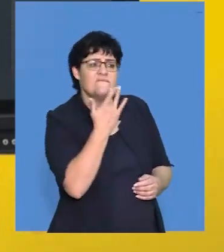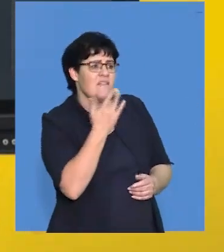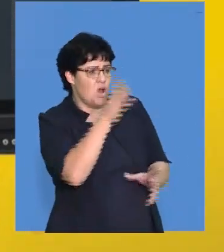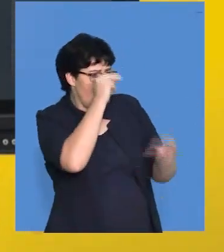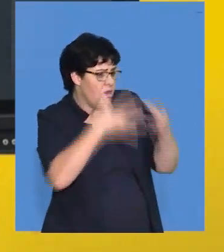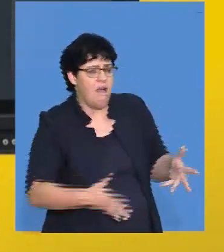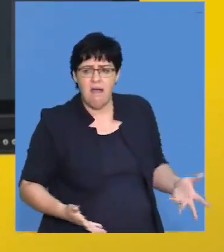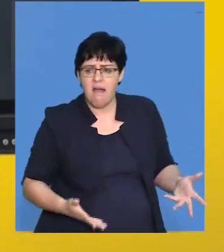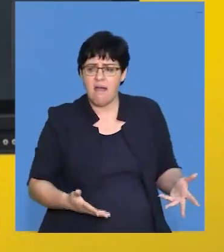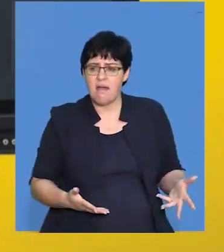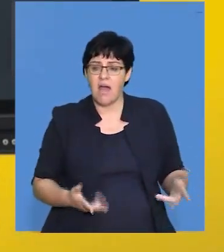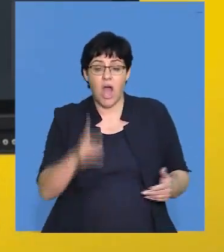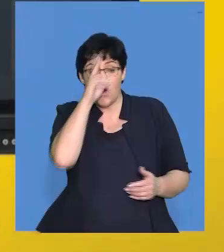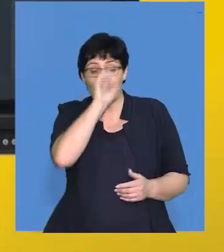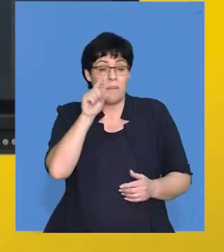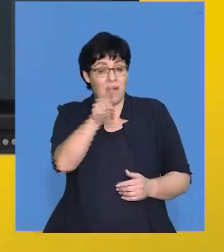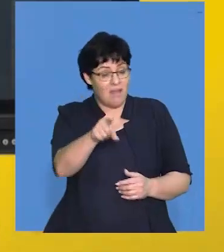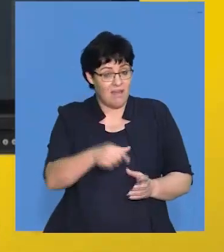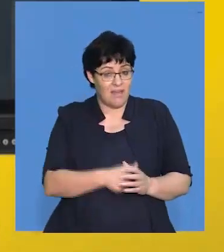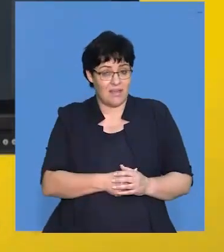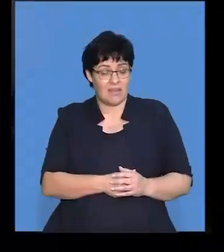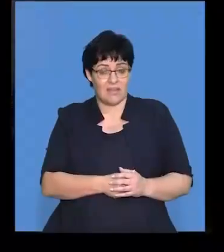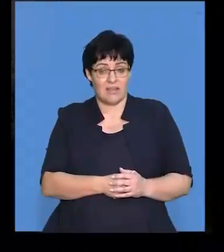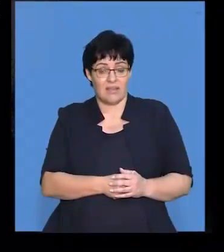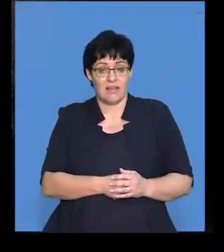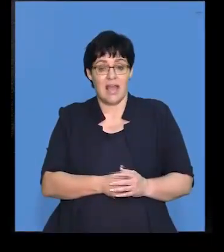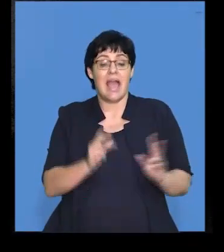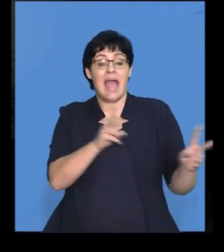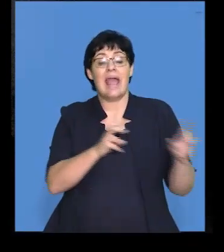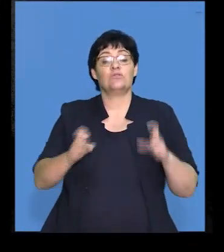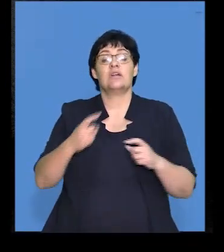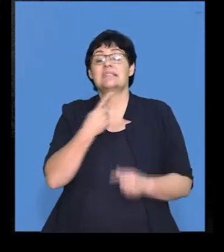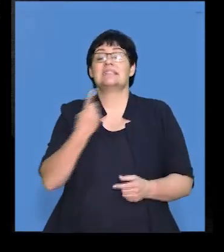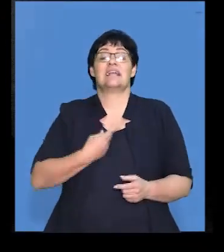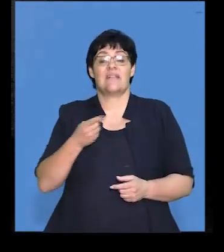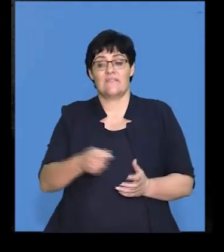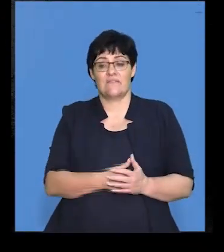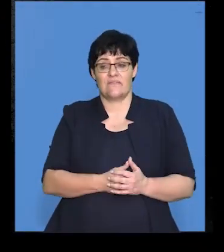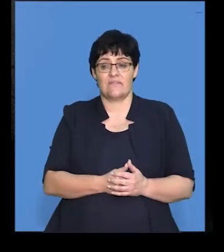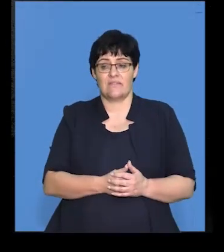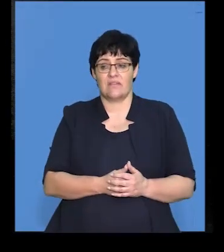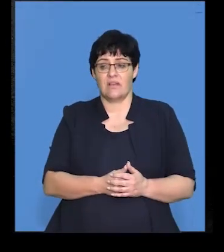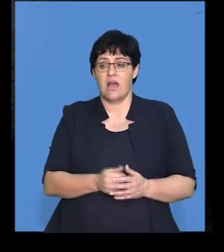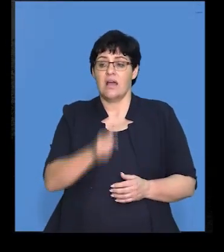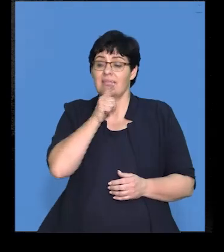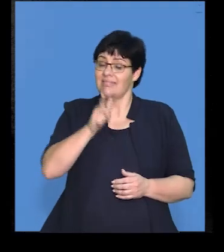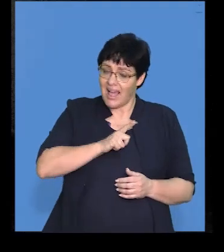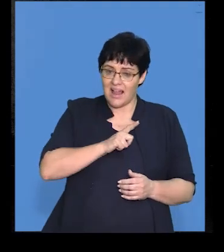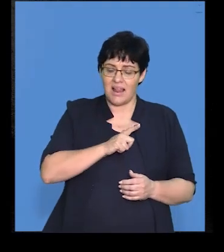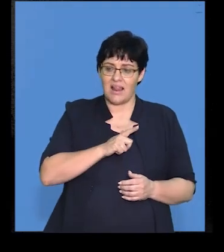learner. And I want you to remember that in the extract itself, they told